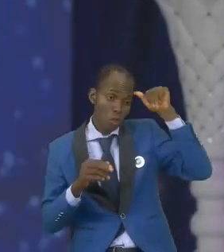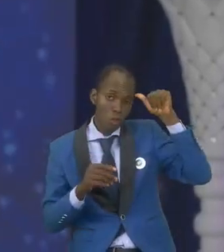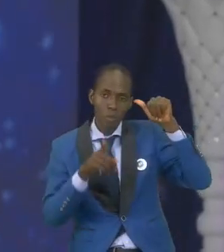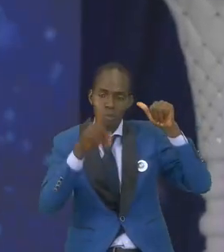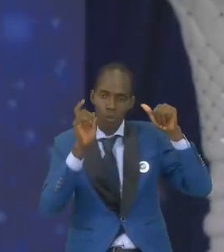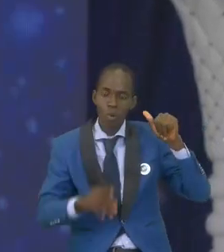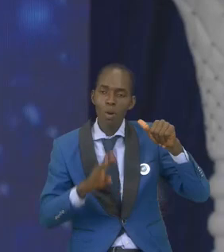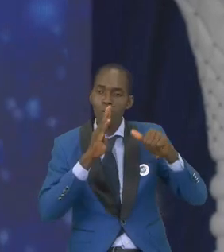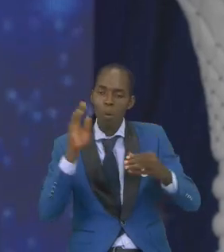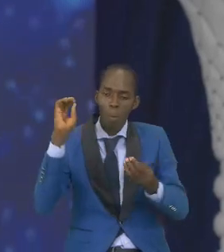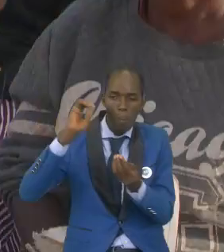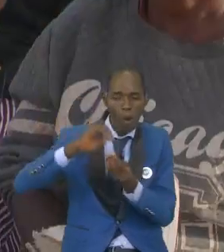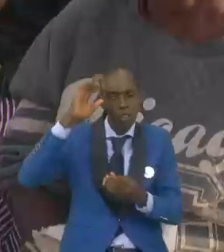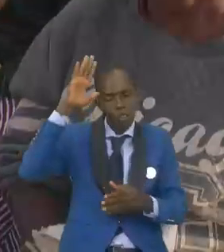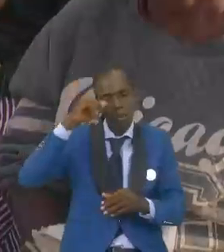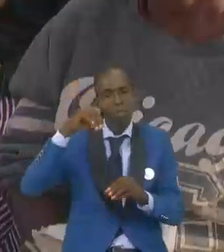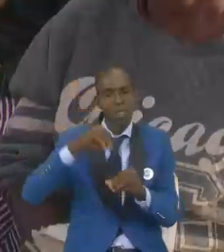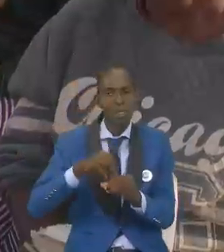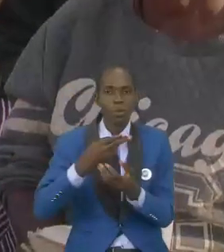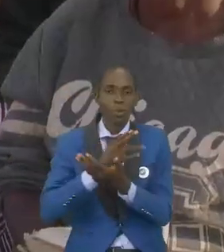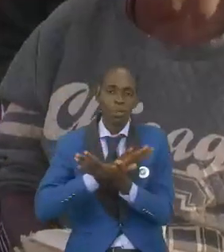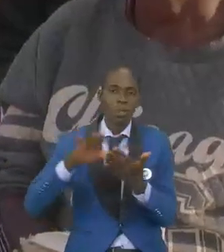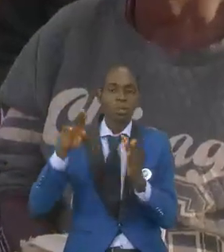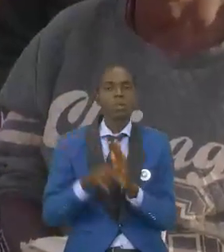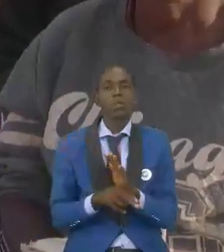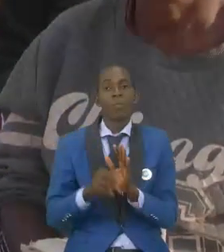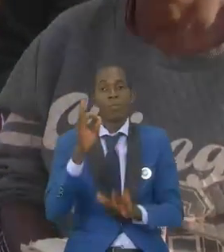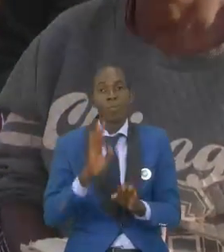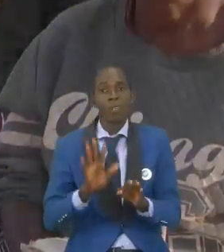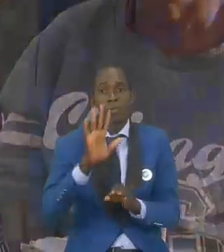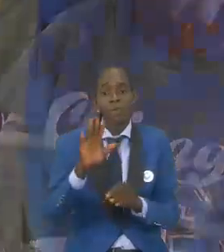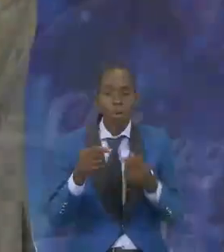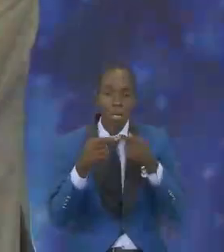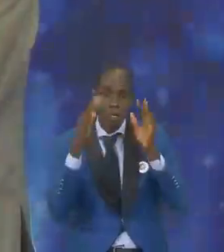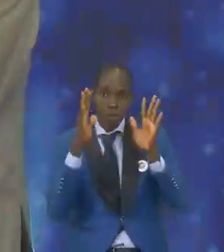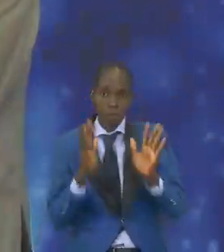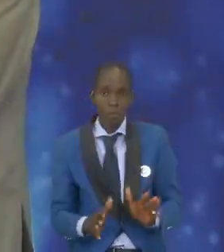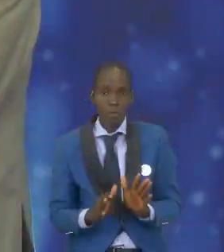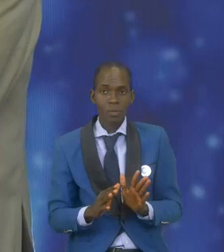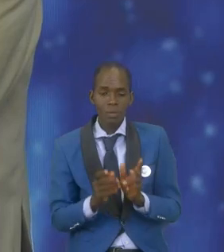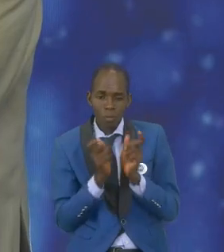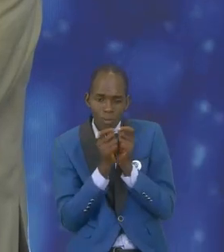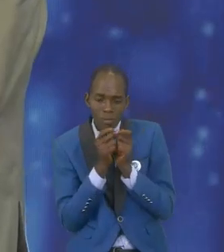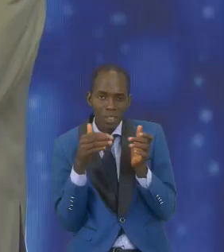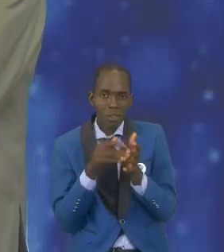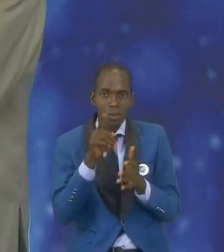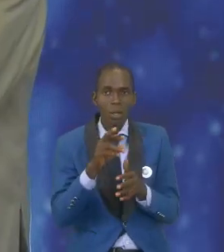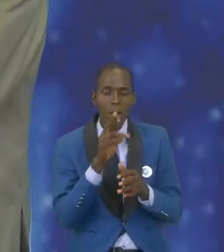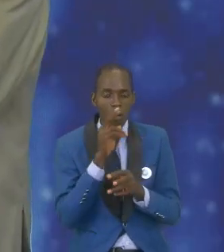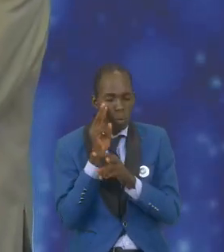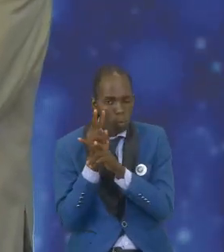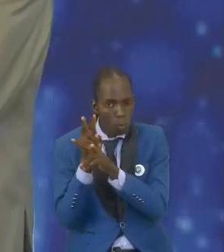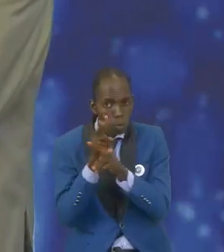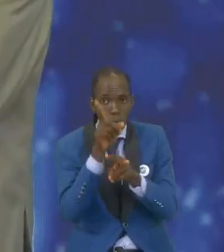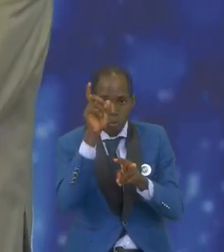in righteousness and holiness. If they, the conspirators, are watching you, you also should be